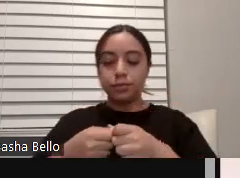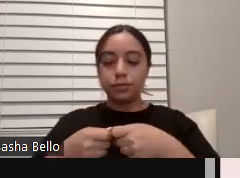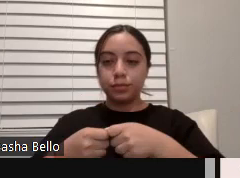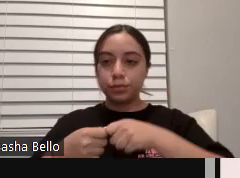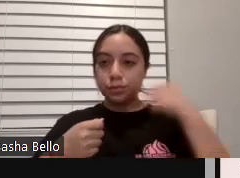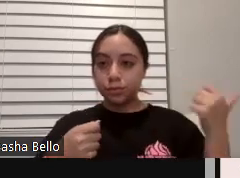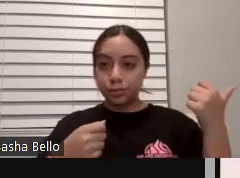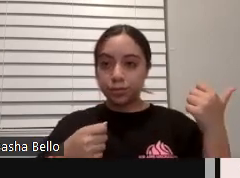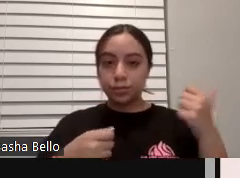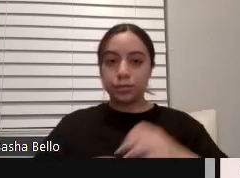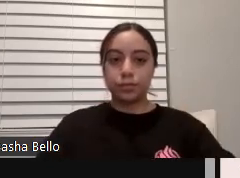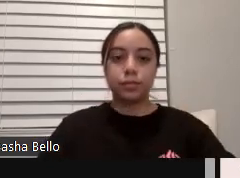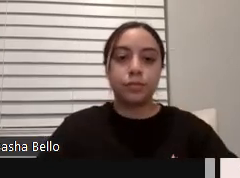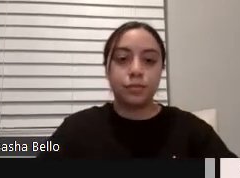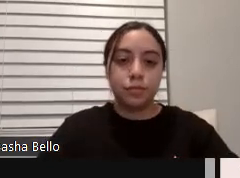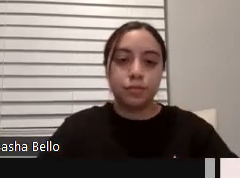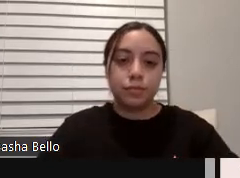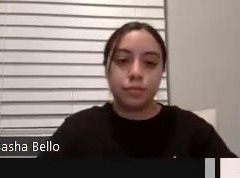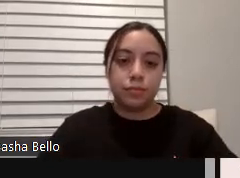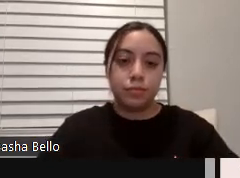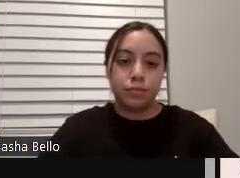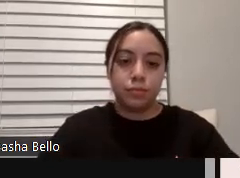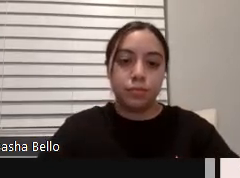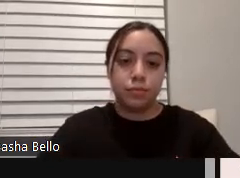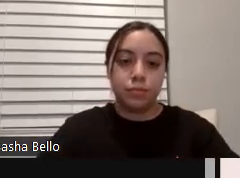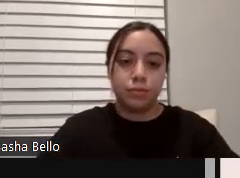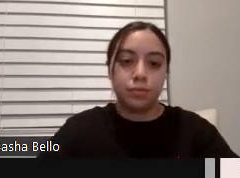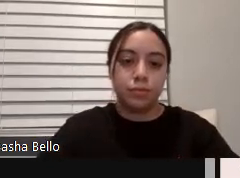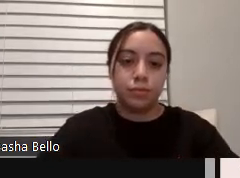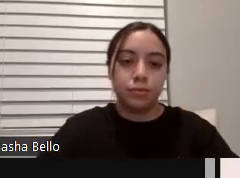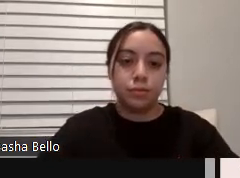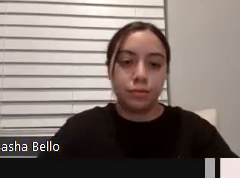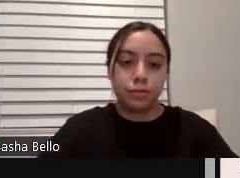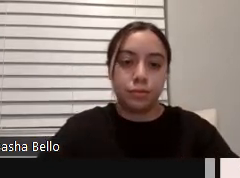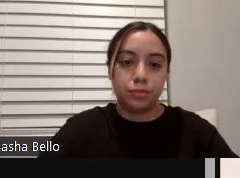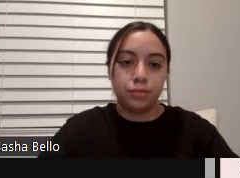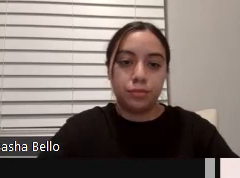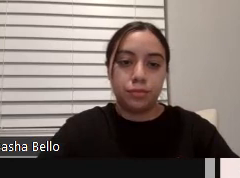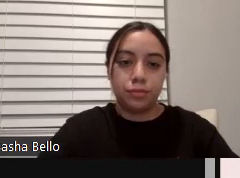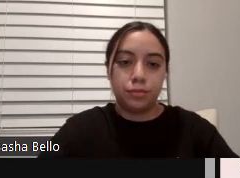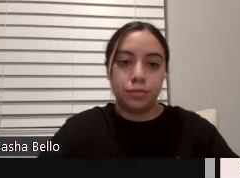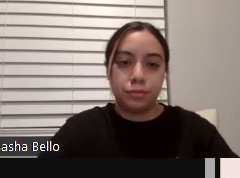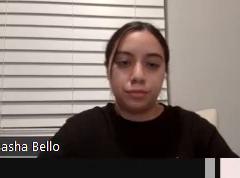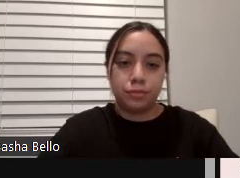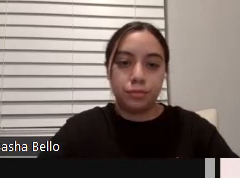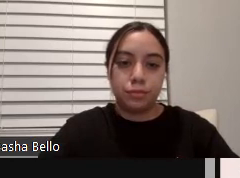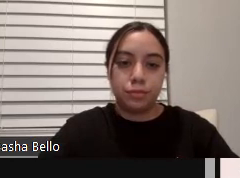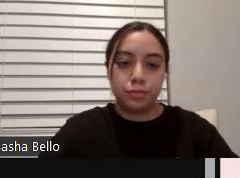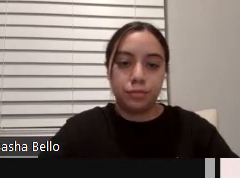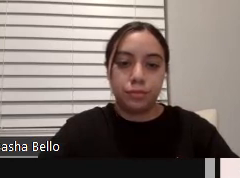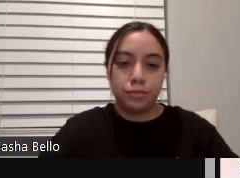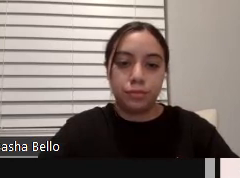will be able to remove it for yourself. This means the message will remain at the receiver phone, or delete it